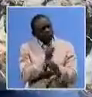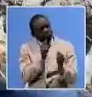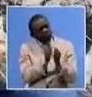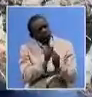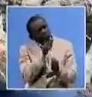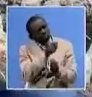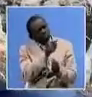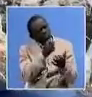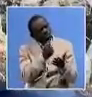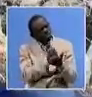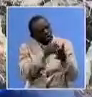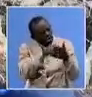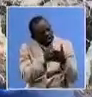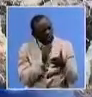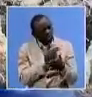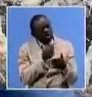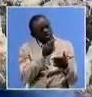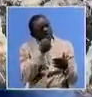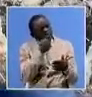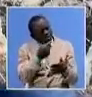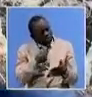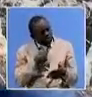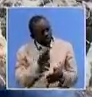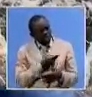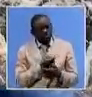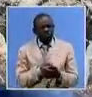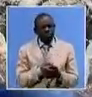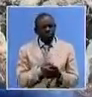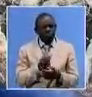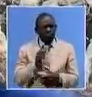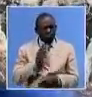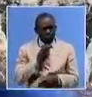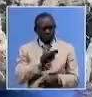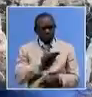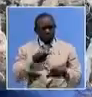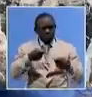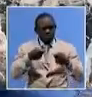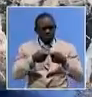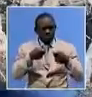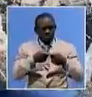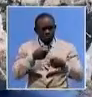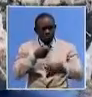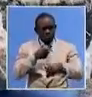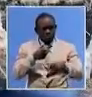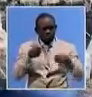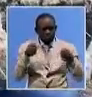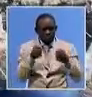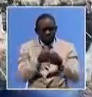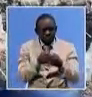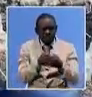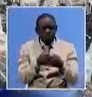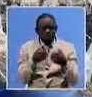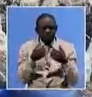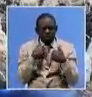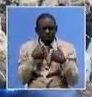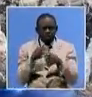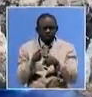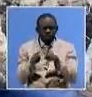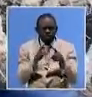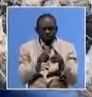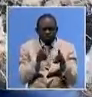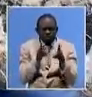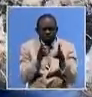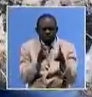have put together alternative solutions as ZANACO to say this is how we can partner with you and make a difference, so that you can go